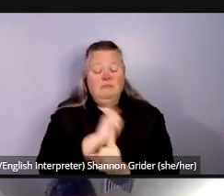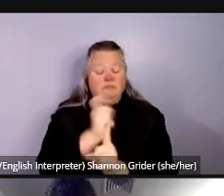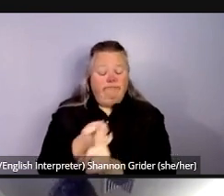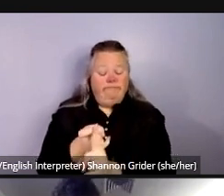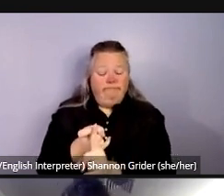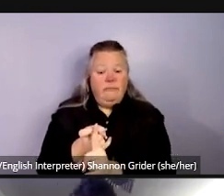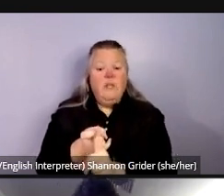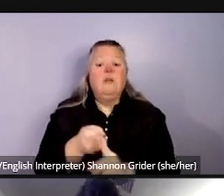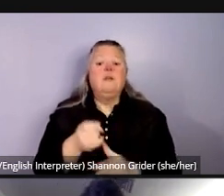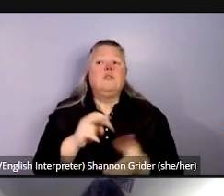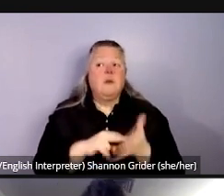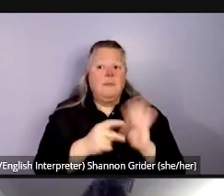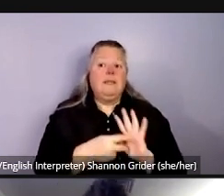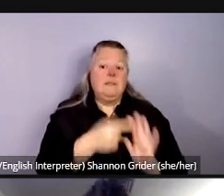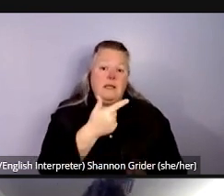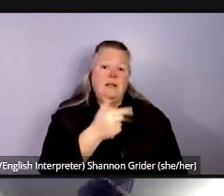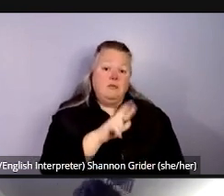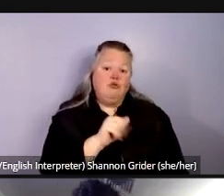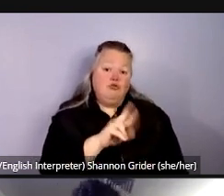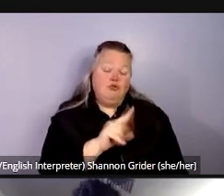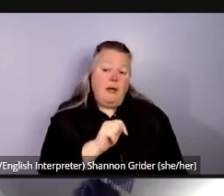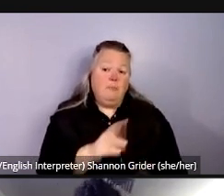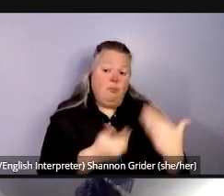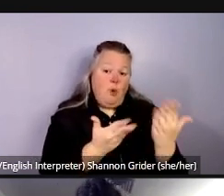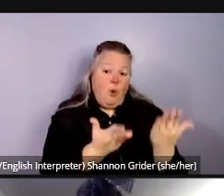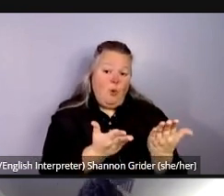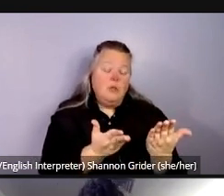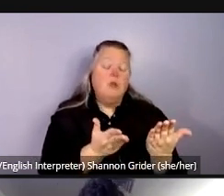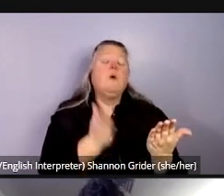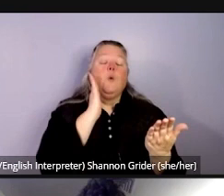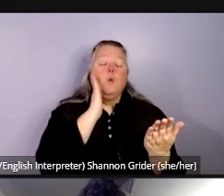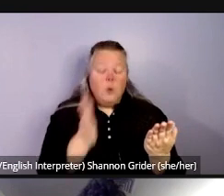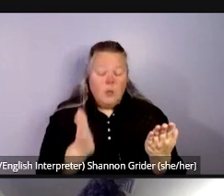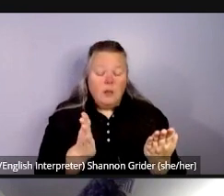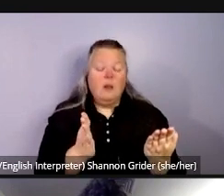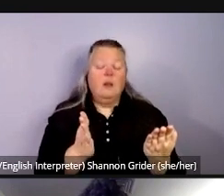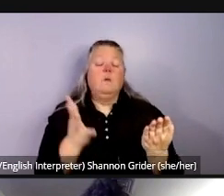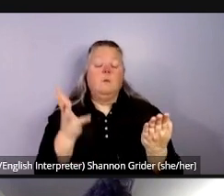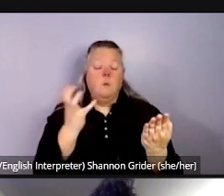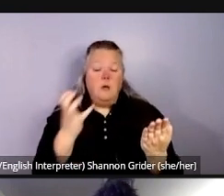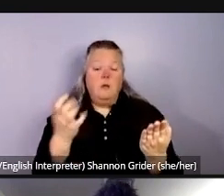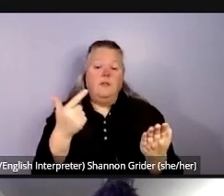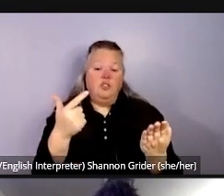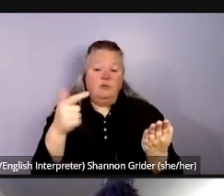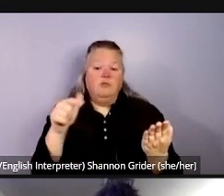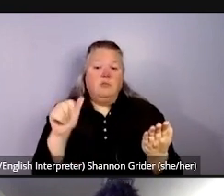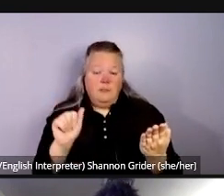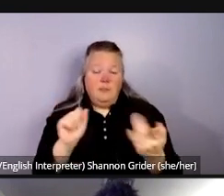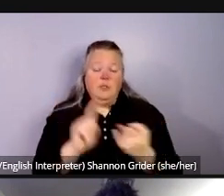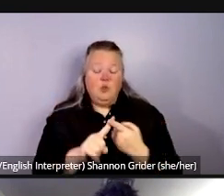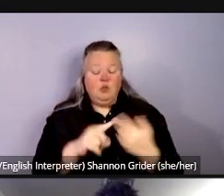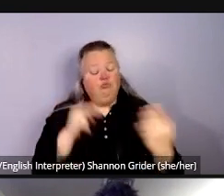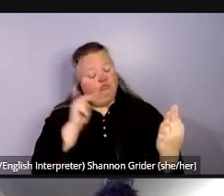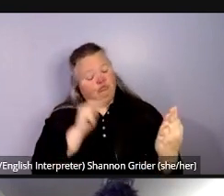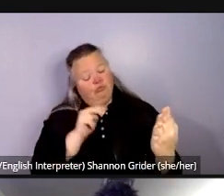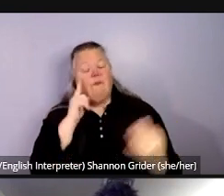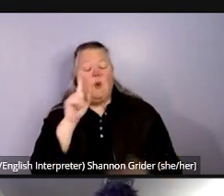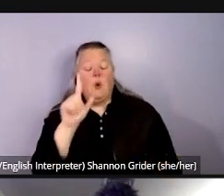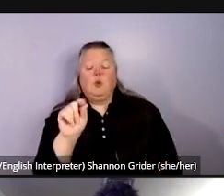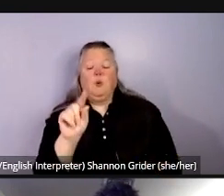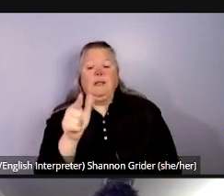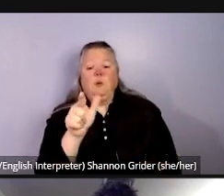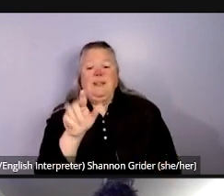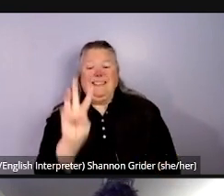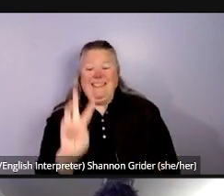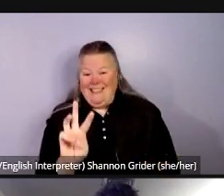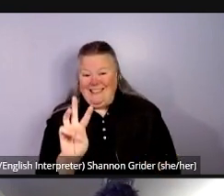be, as the grant proposed, something that we would want the General Assembly to entertain in 2026. And so that